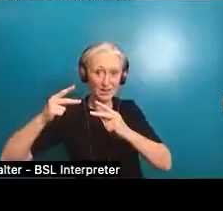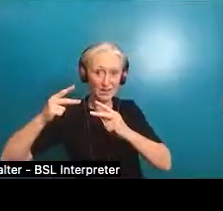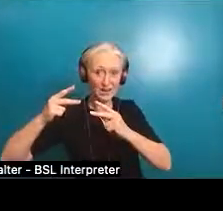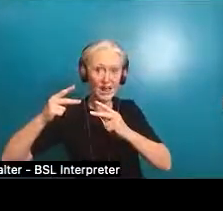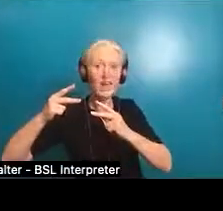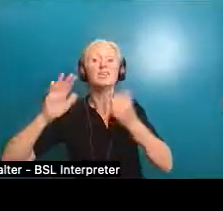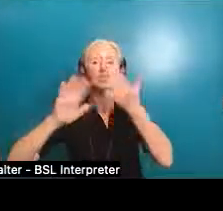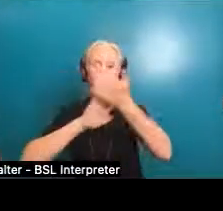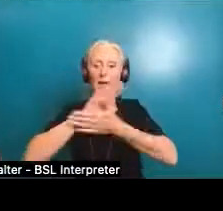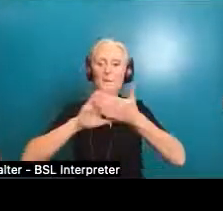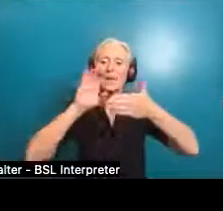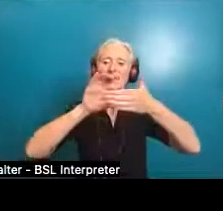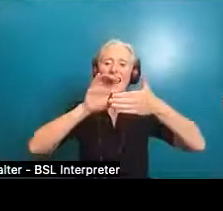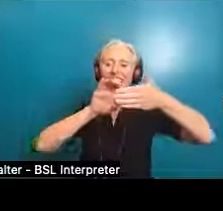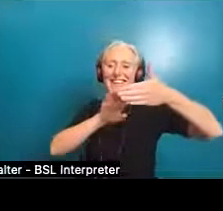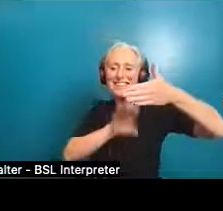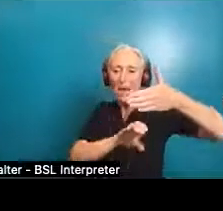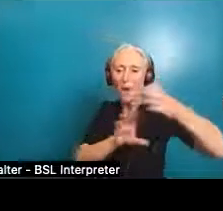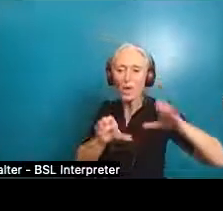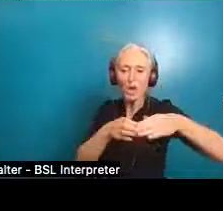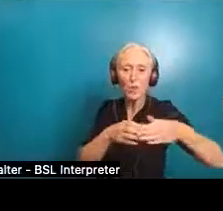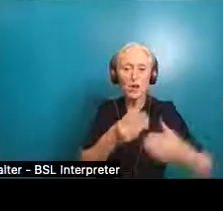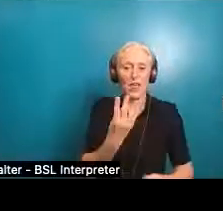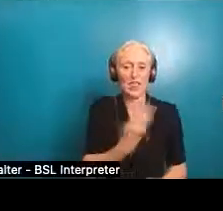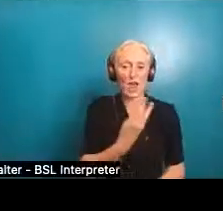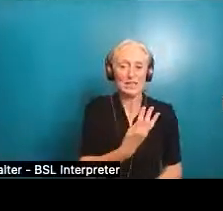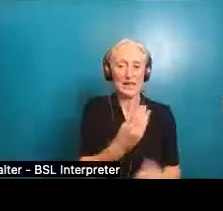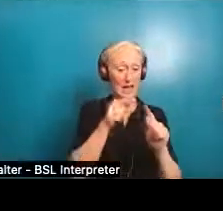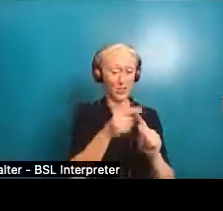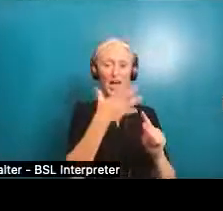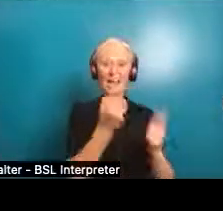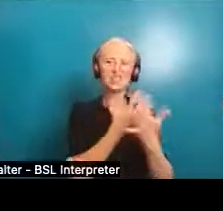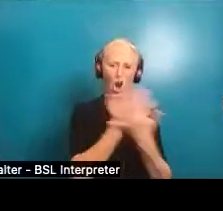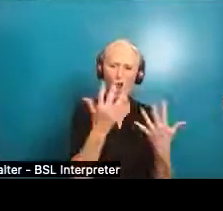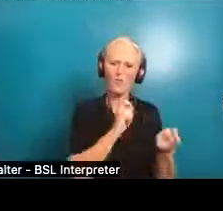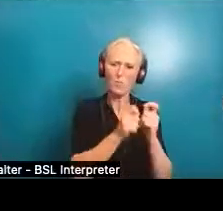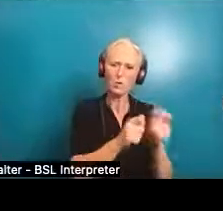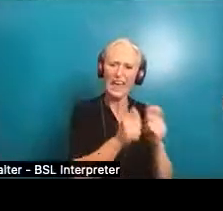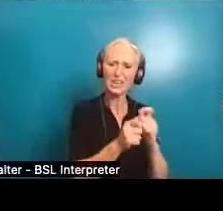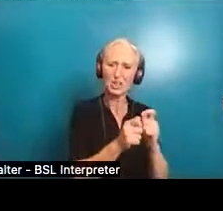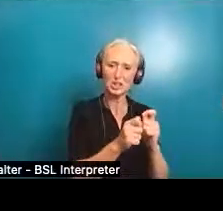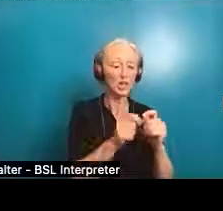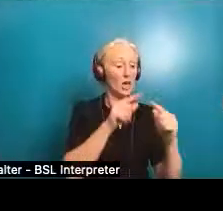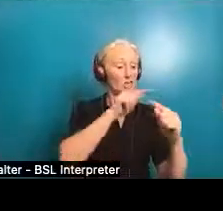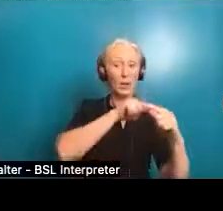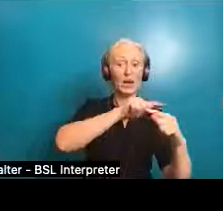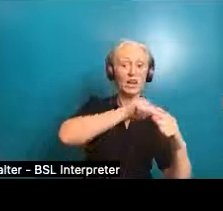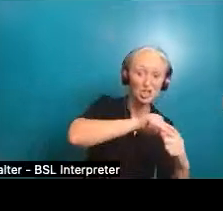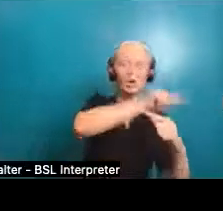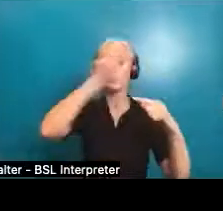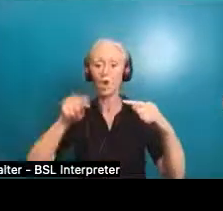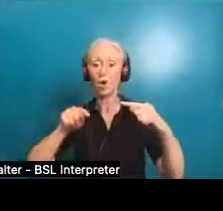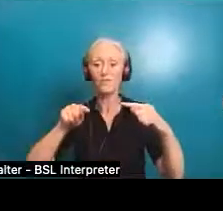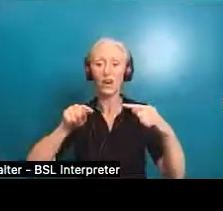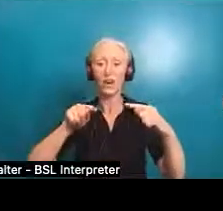subunit 13, which holds a lot of common mutations in there. And so then what happens is, if you can imagine